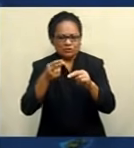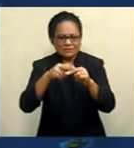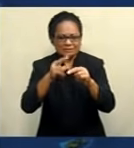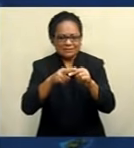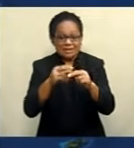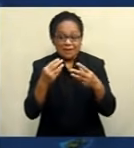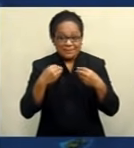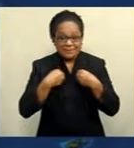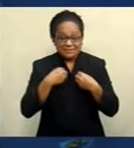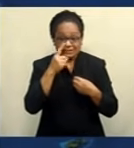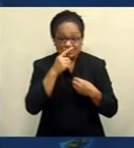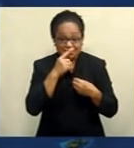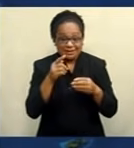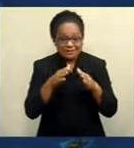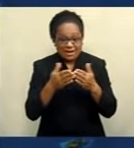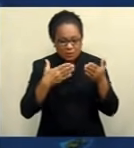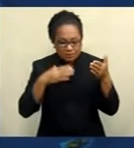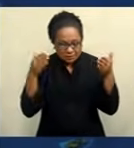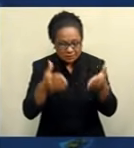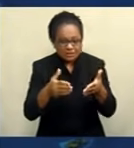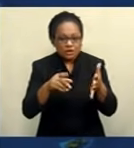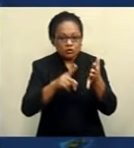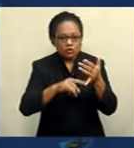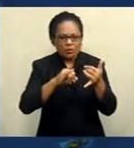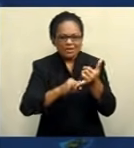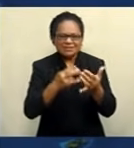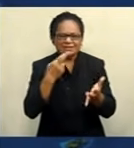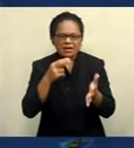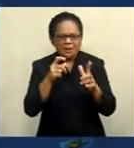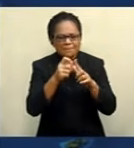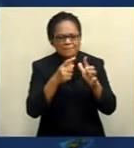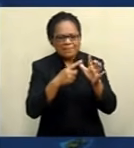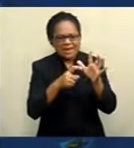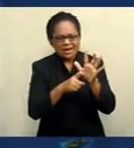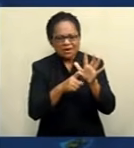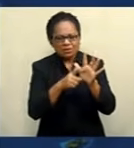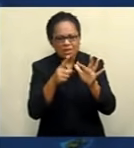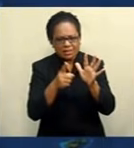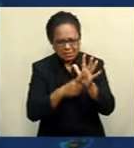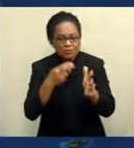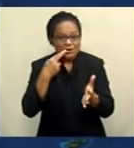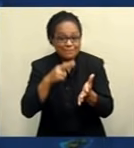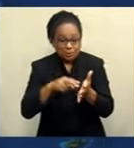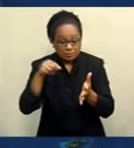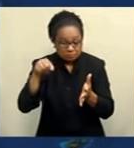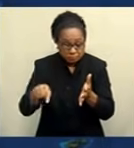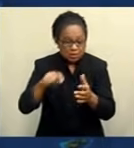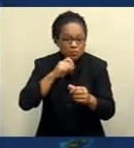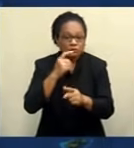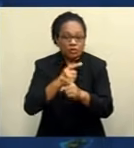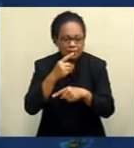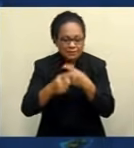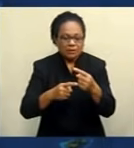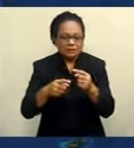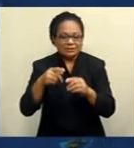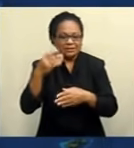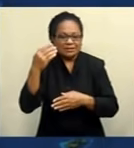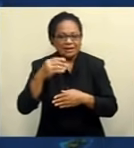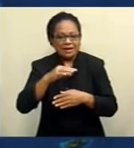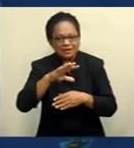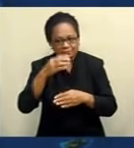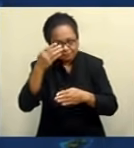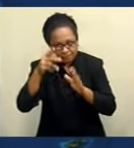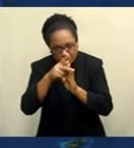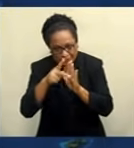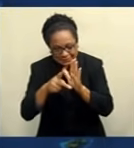their focus to this week's US payrolls report. It will provide more insight into the Fed's likely policy path. Elsewhere,